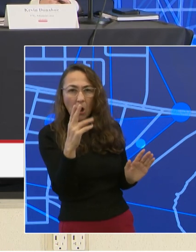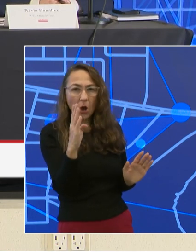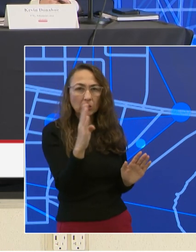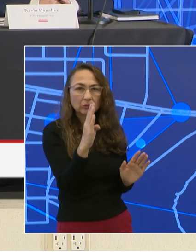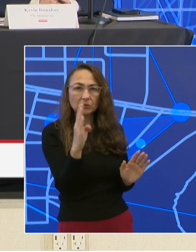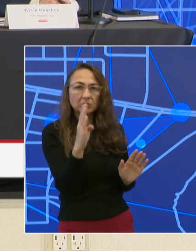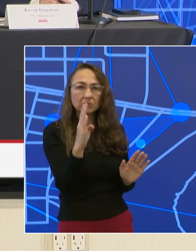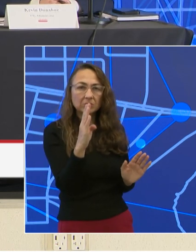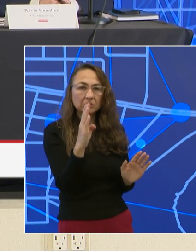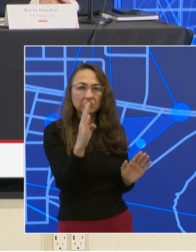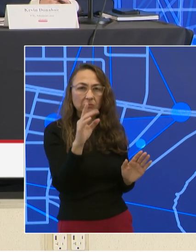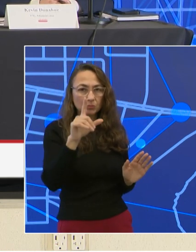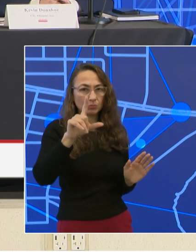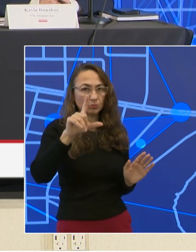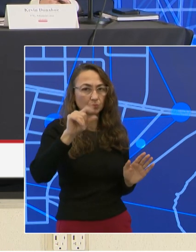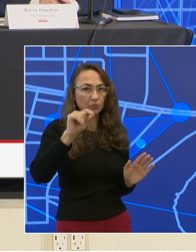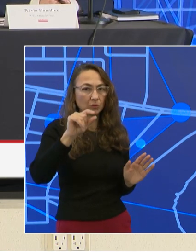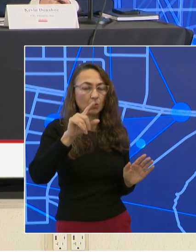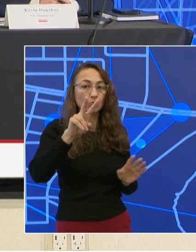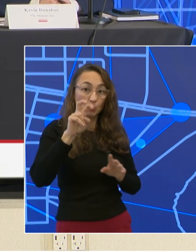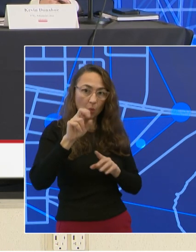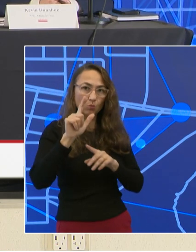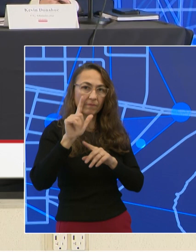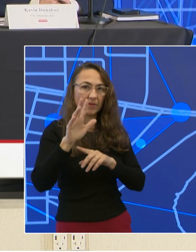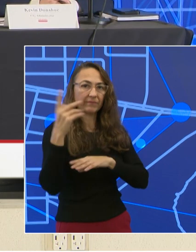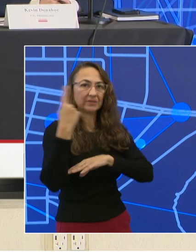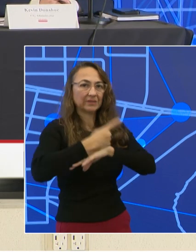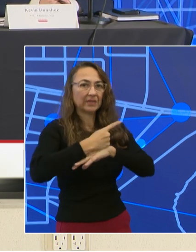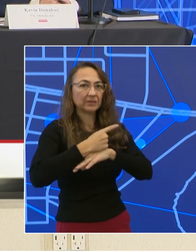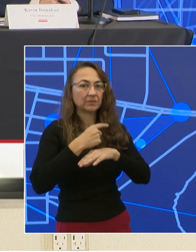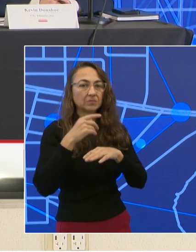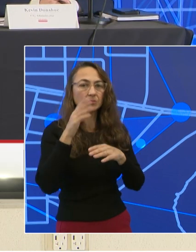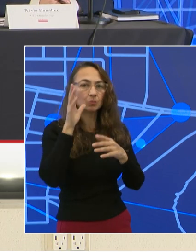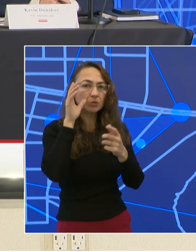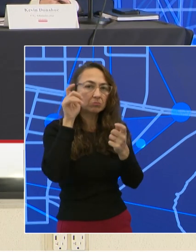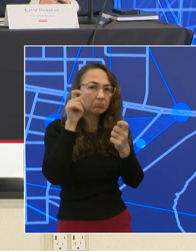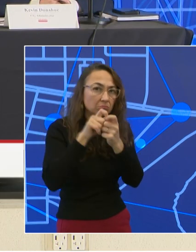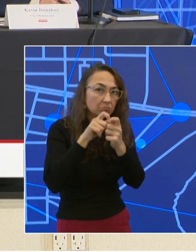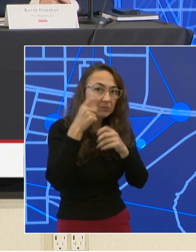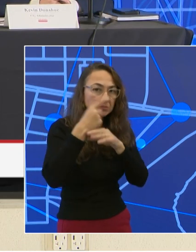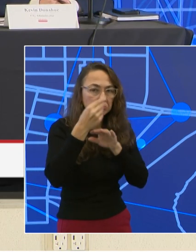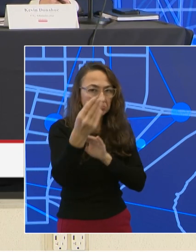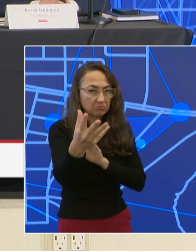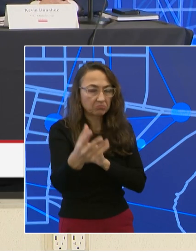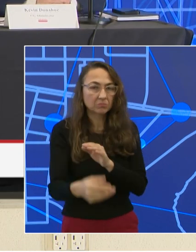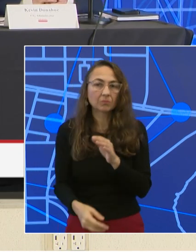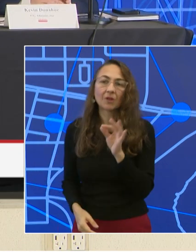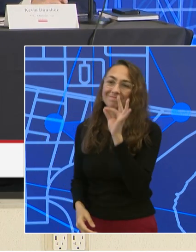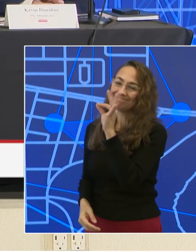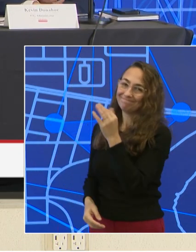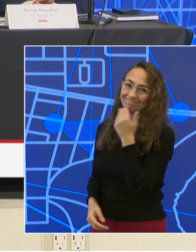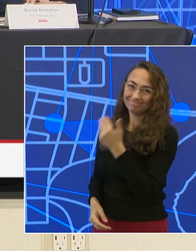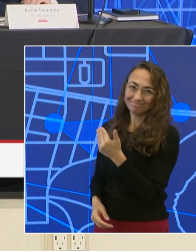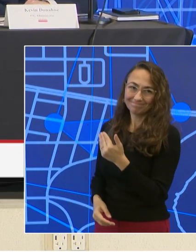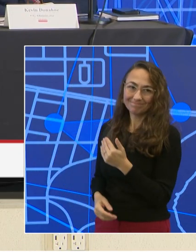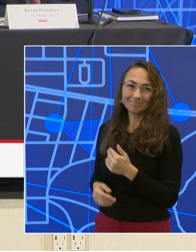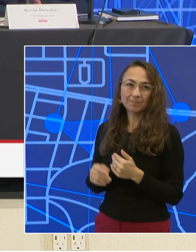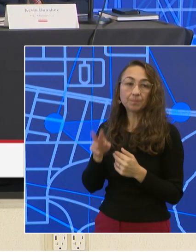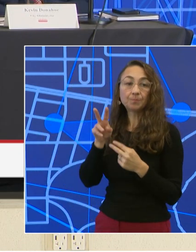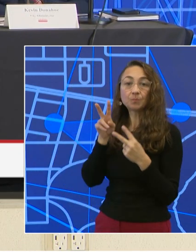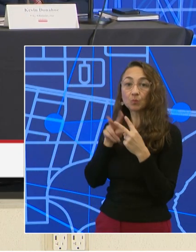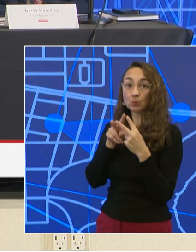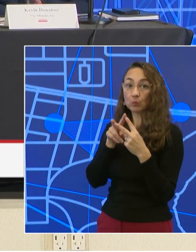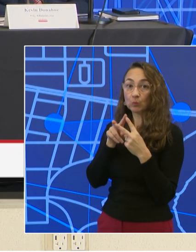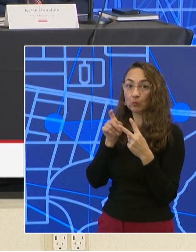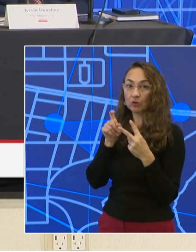passage, but we can get back to you specifically when it is. We'll just do one more there. Two questions. First, what has